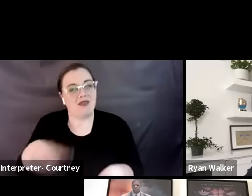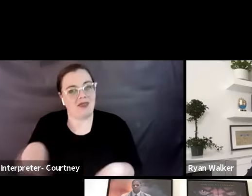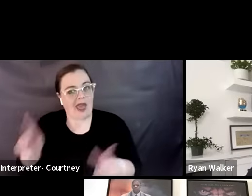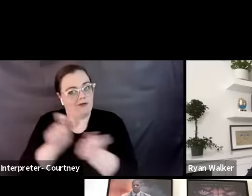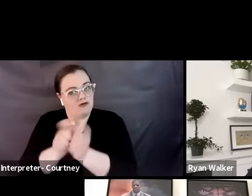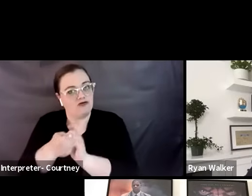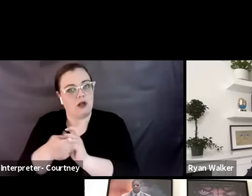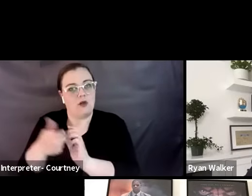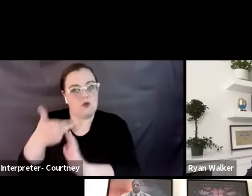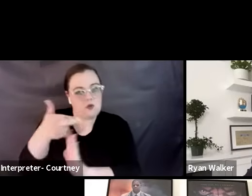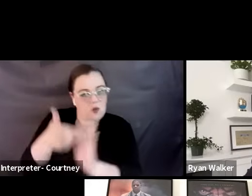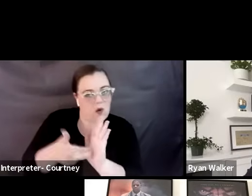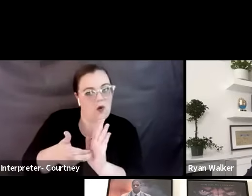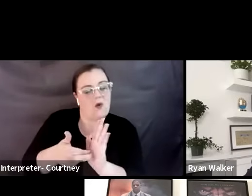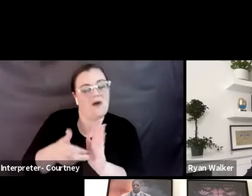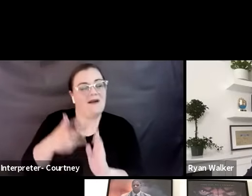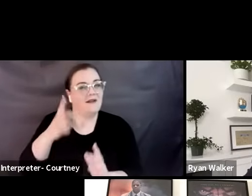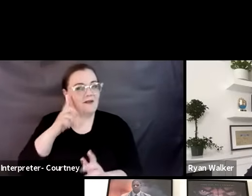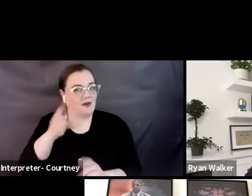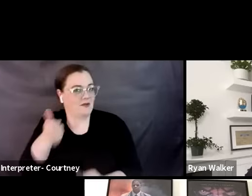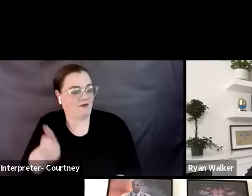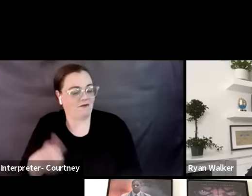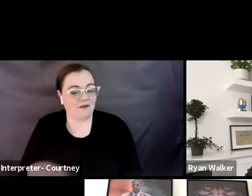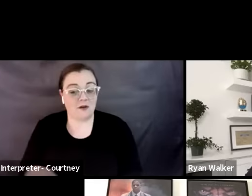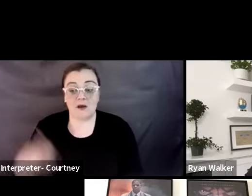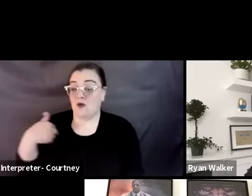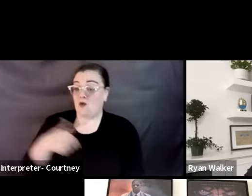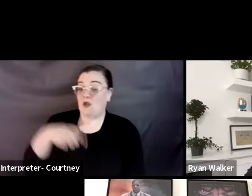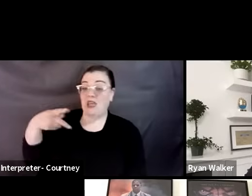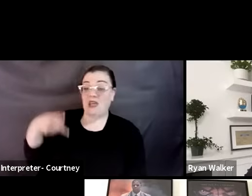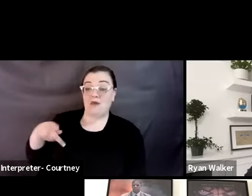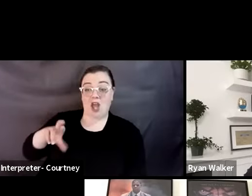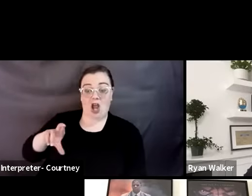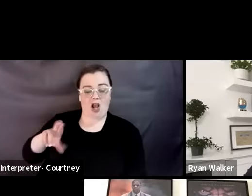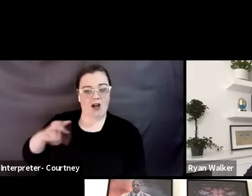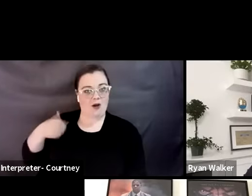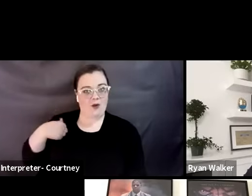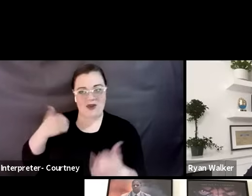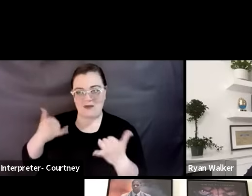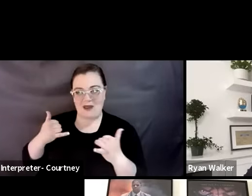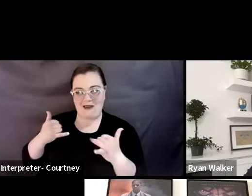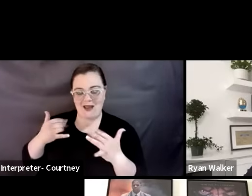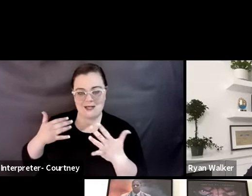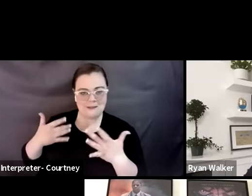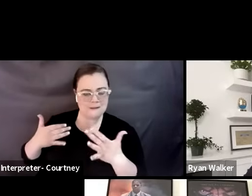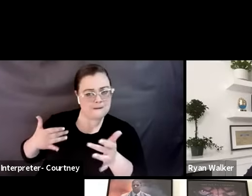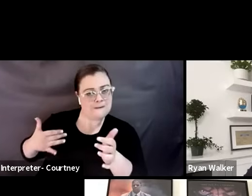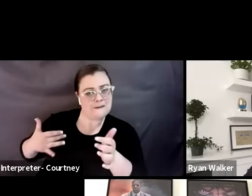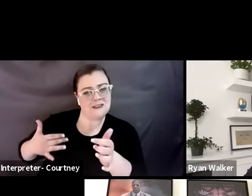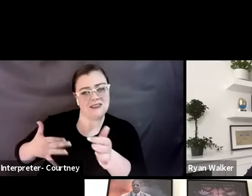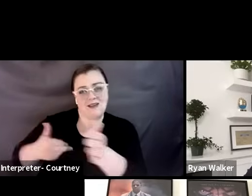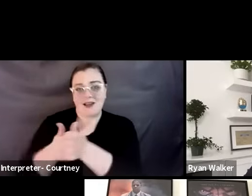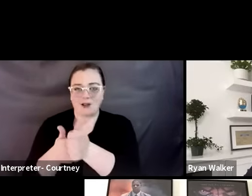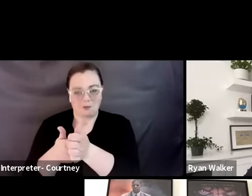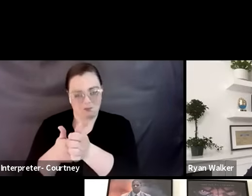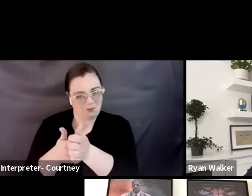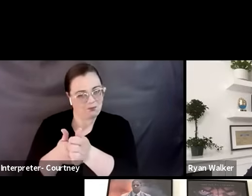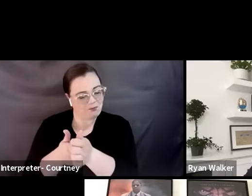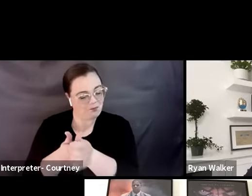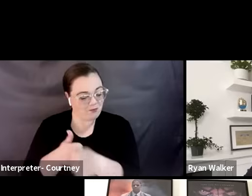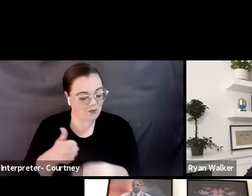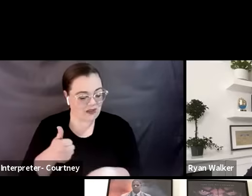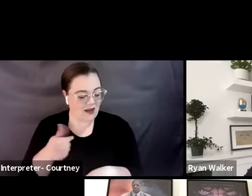for their own platforms. And then we as publicists, we got to catch up. We got to move with the times and